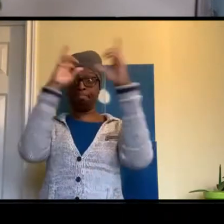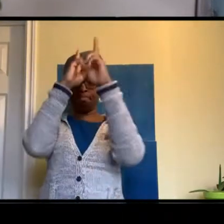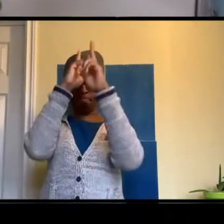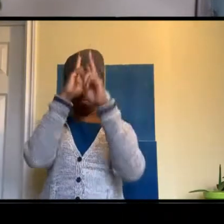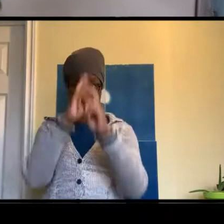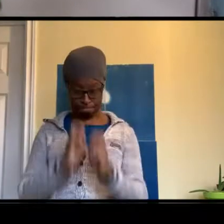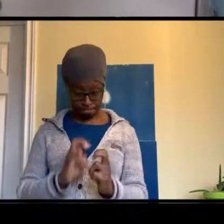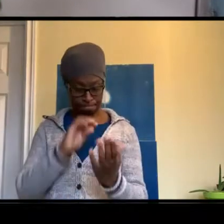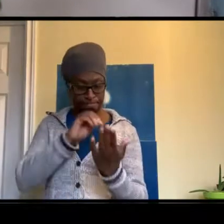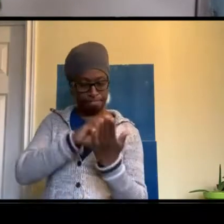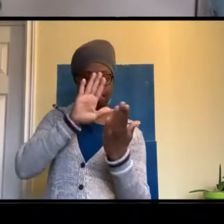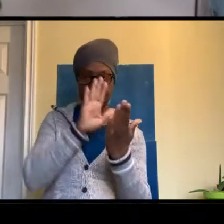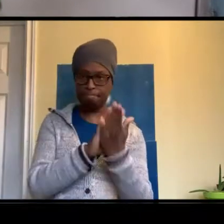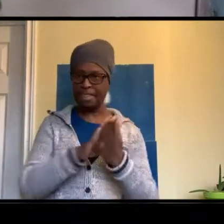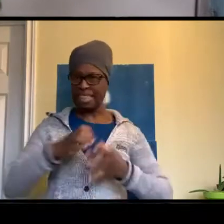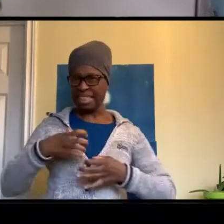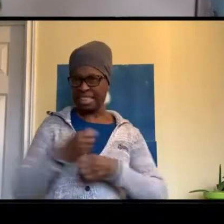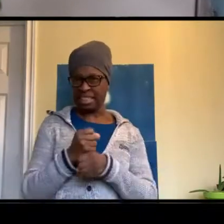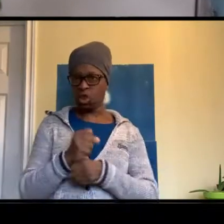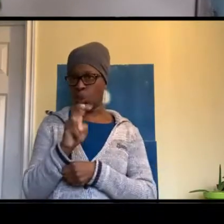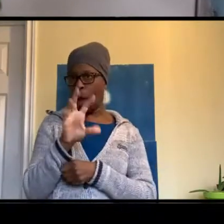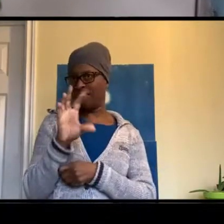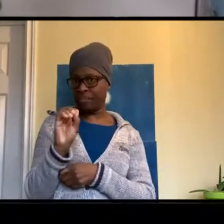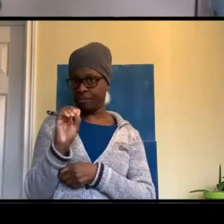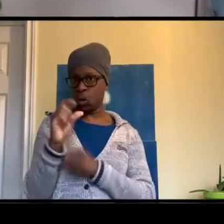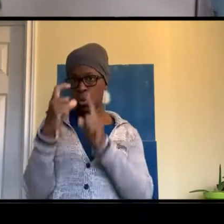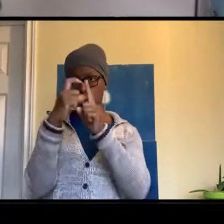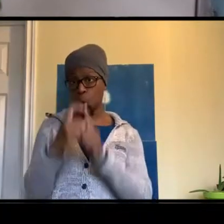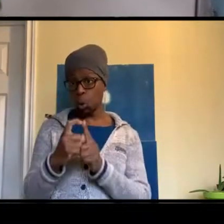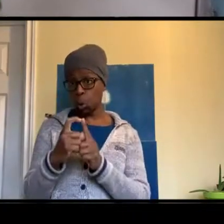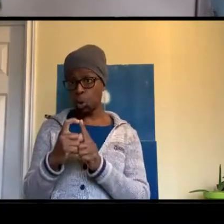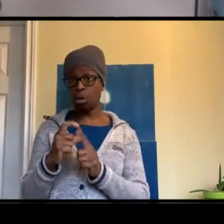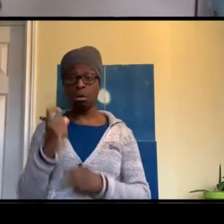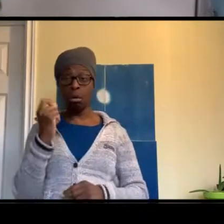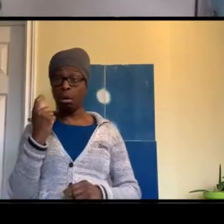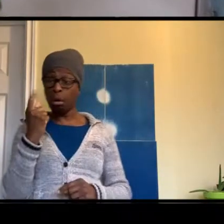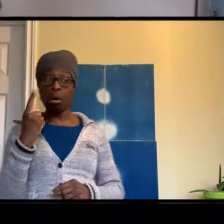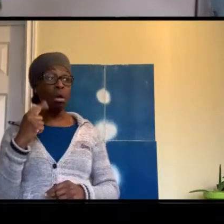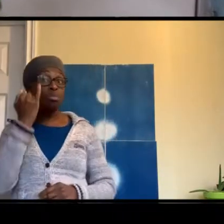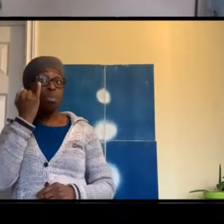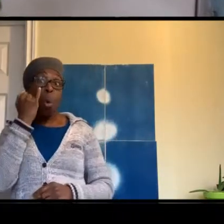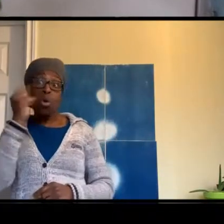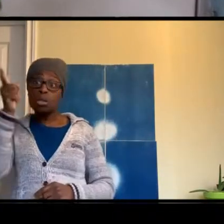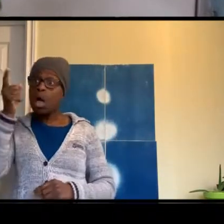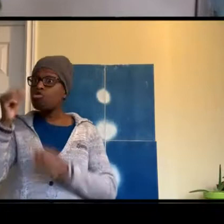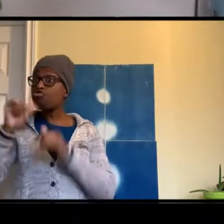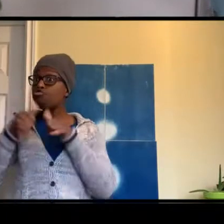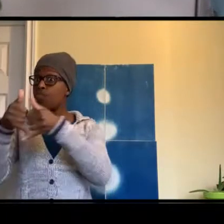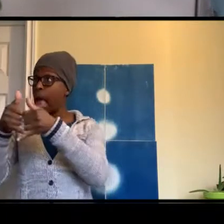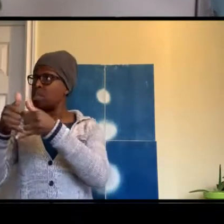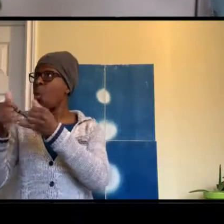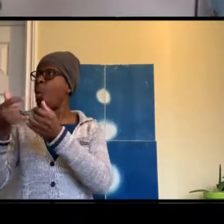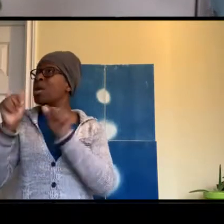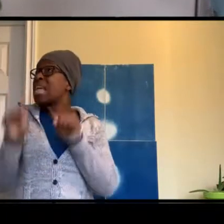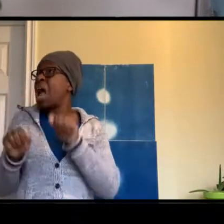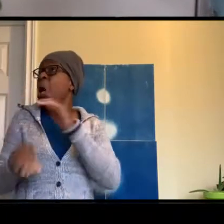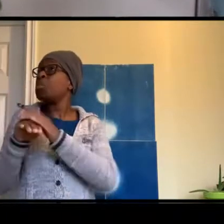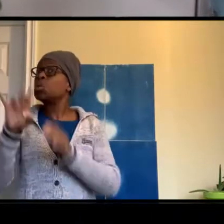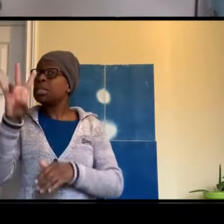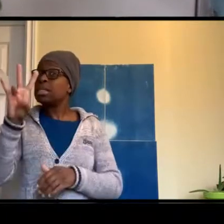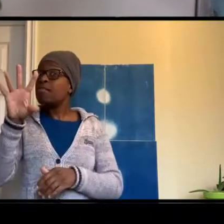250 words, but the section gives you 750, then if you're comfortable with that, then I think that's